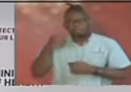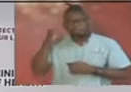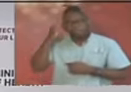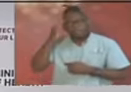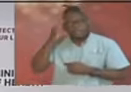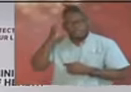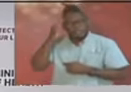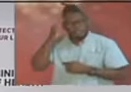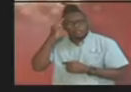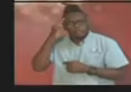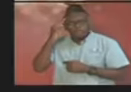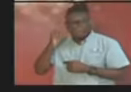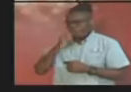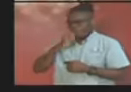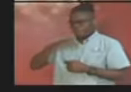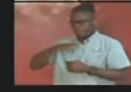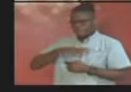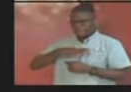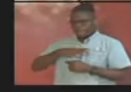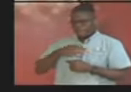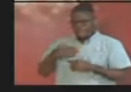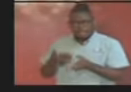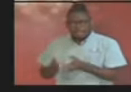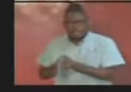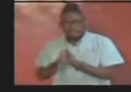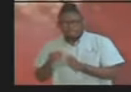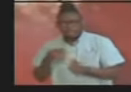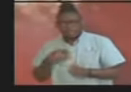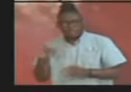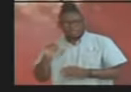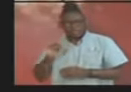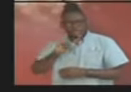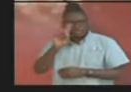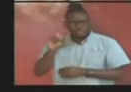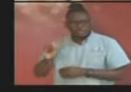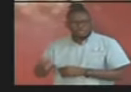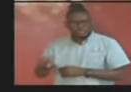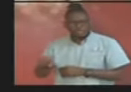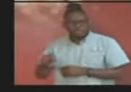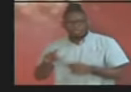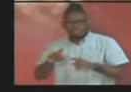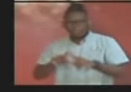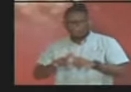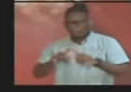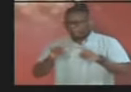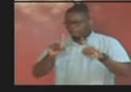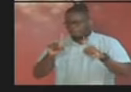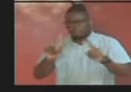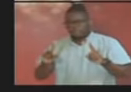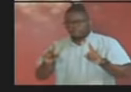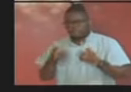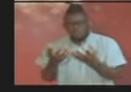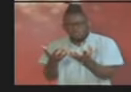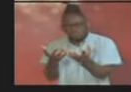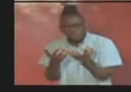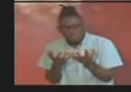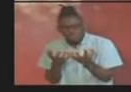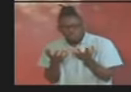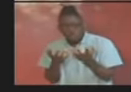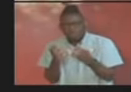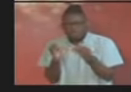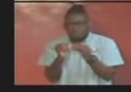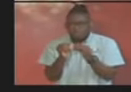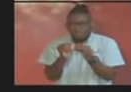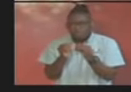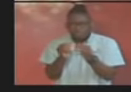of preempted my question, but I just wanted to put it in perspective in the sense that the last two updates